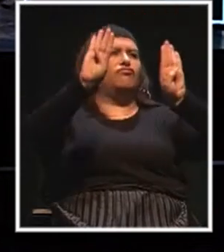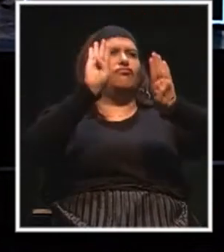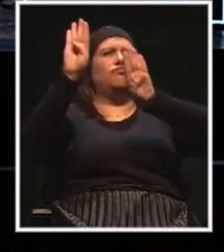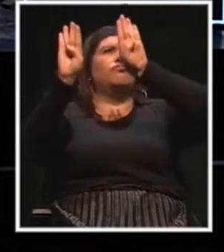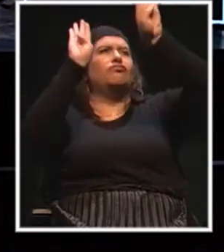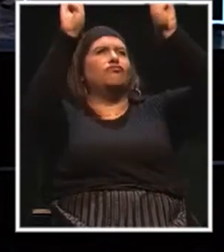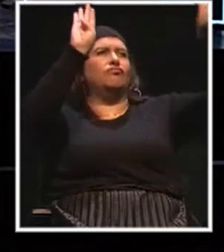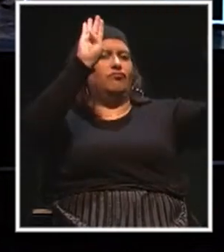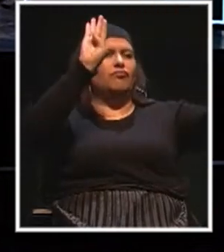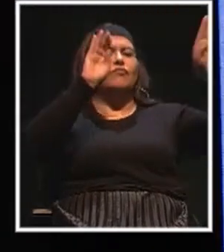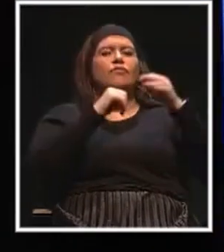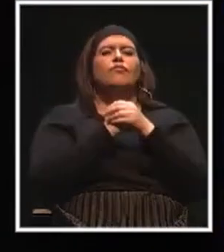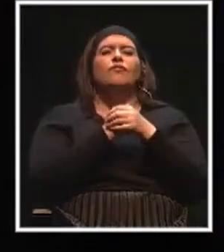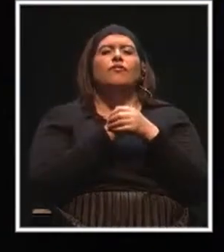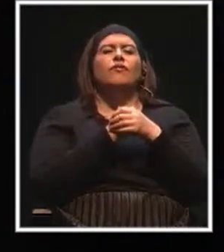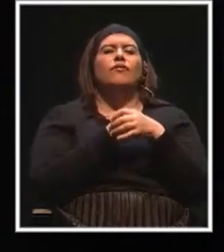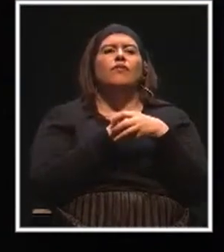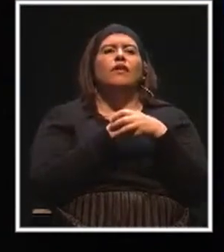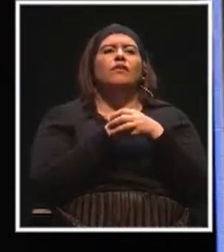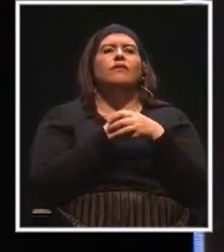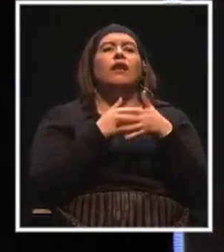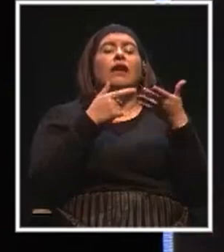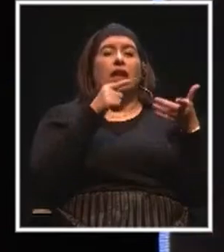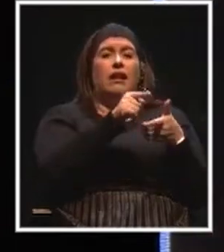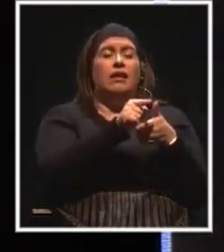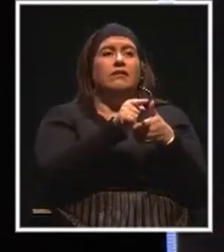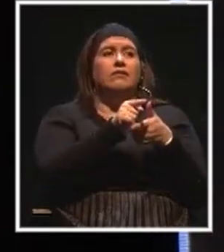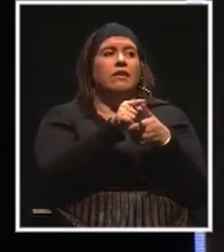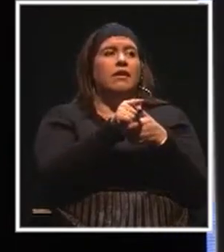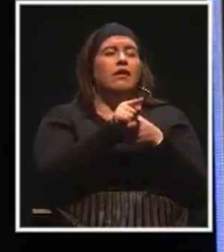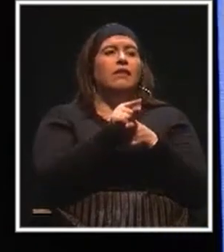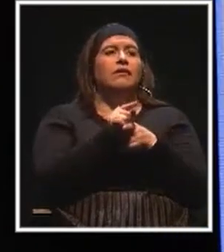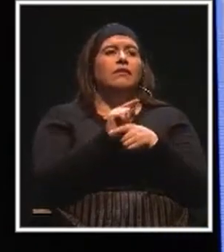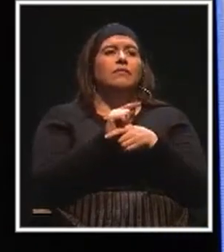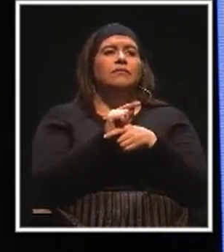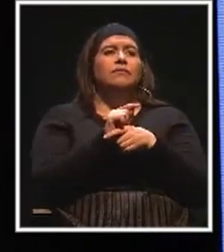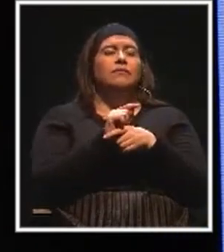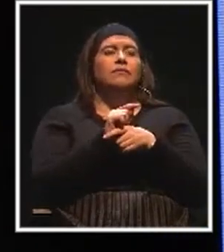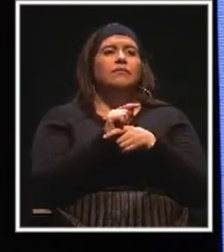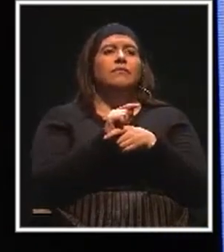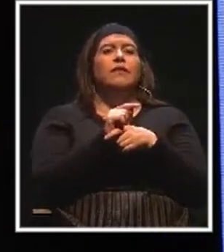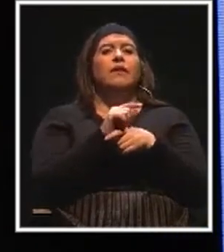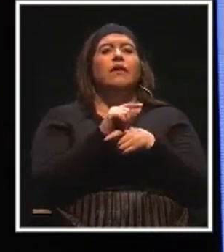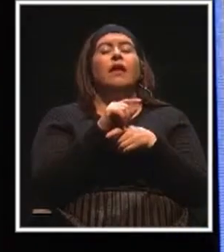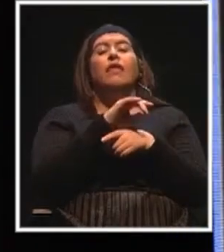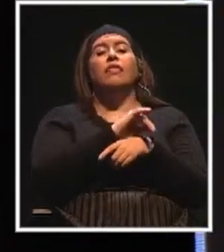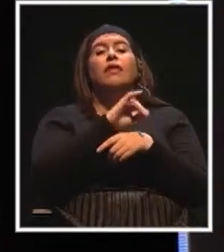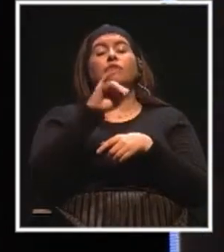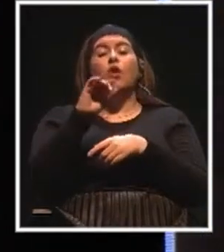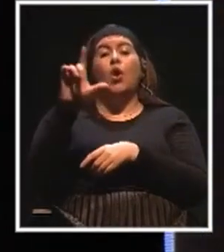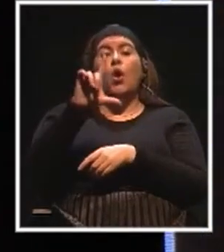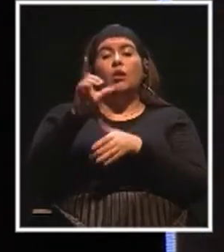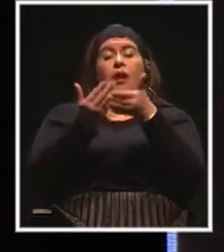are the Targaryens, et cetera, et cetera, et cetera. And then on Monday morning, my team came in, and they were like, what's